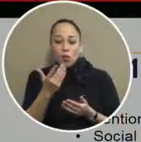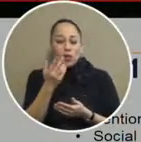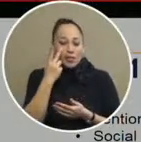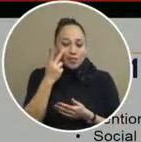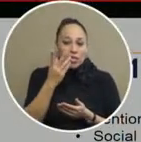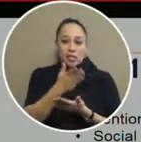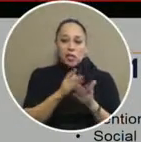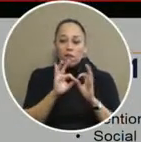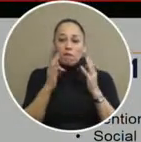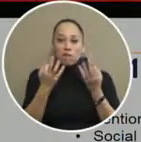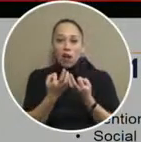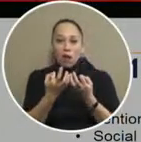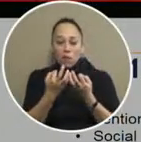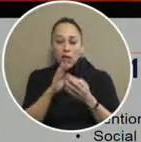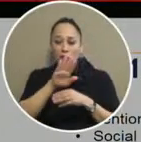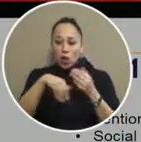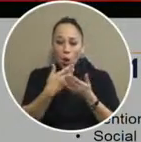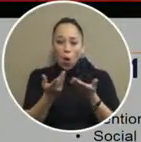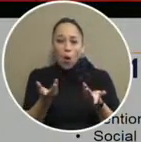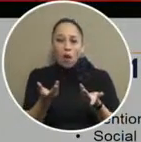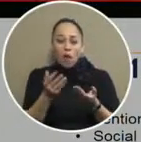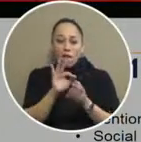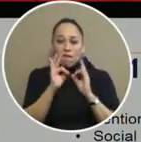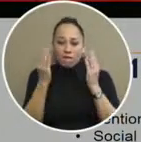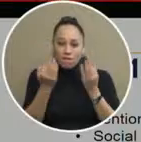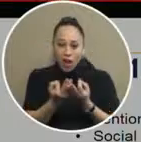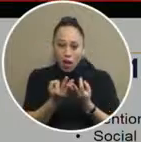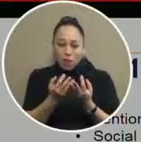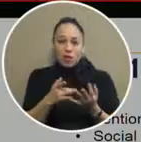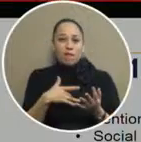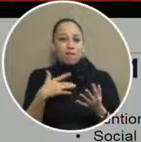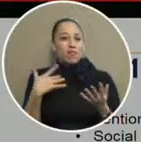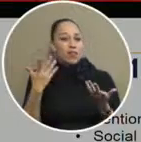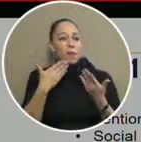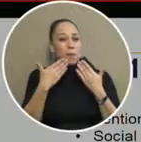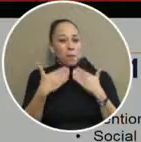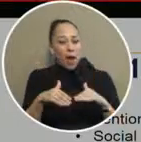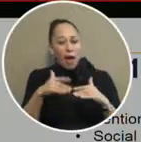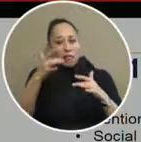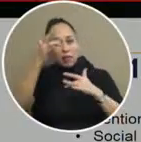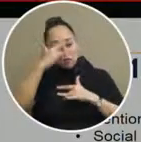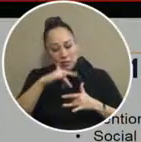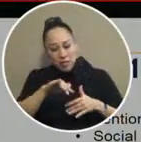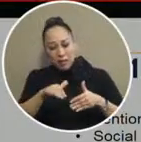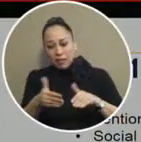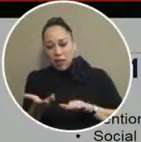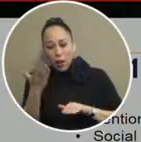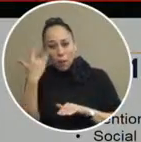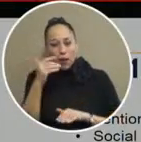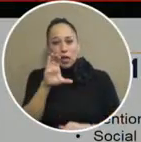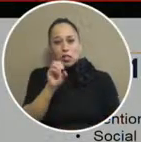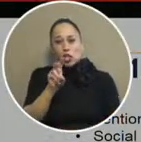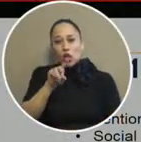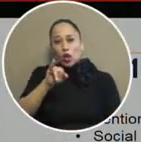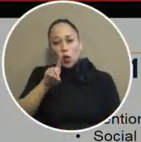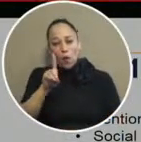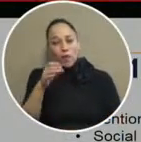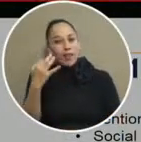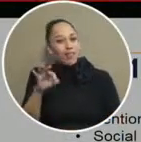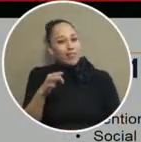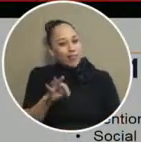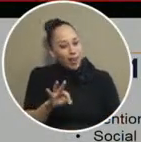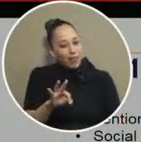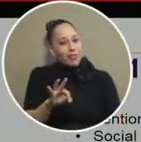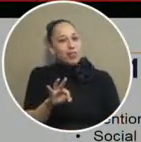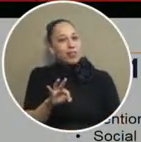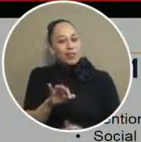being shattered by complications of COVID-19 or death within our households. And it